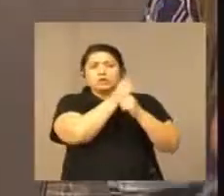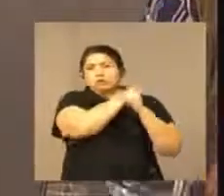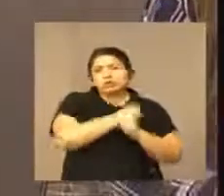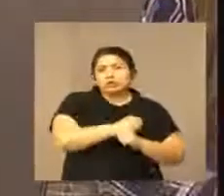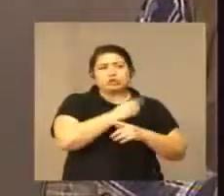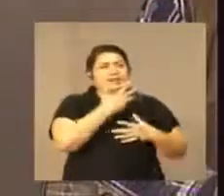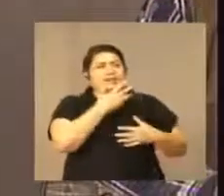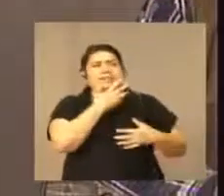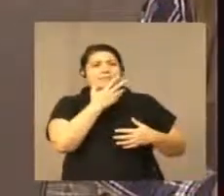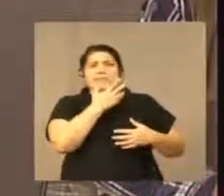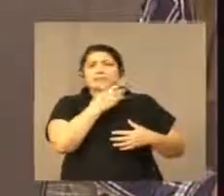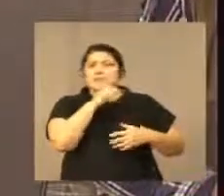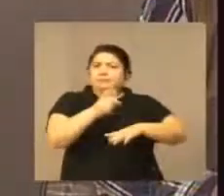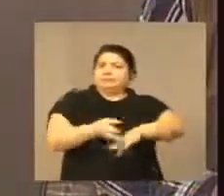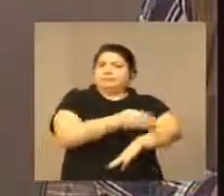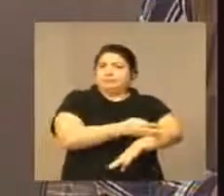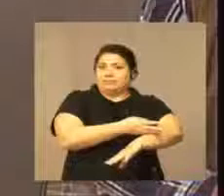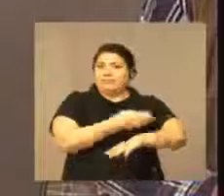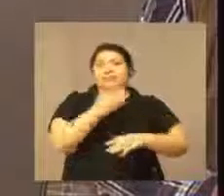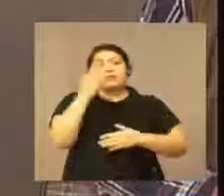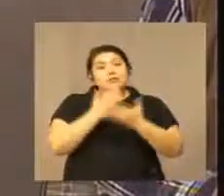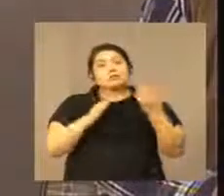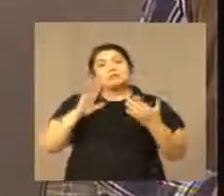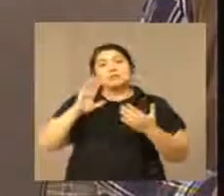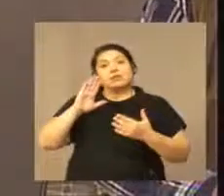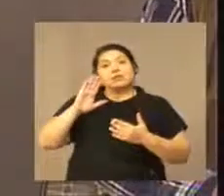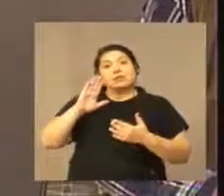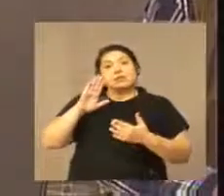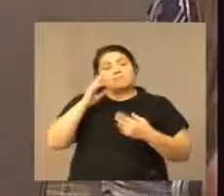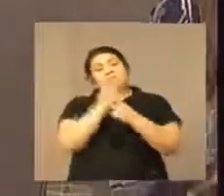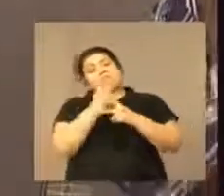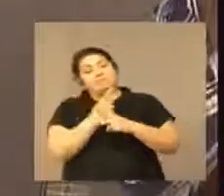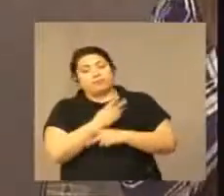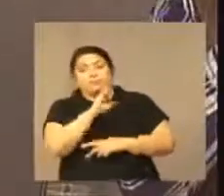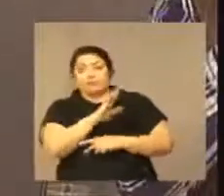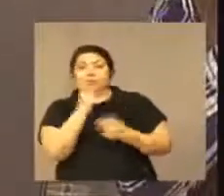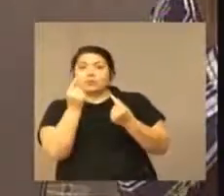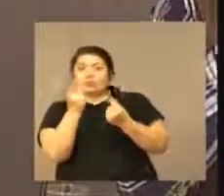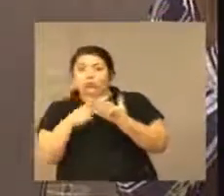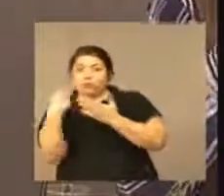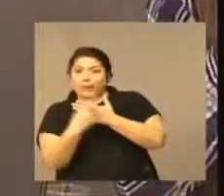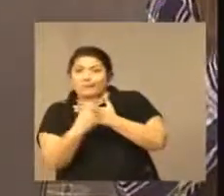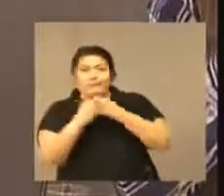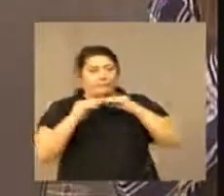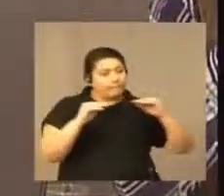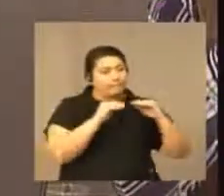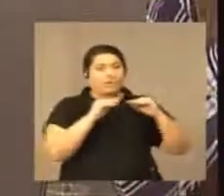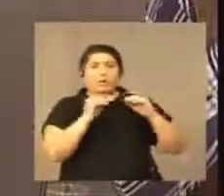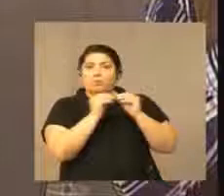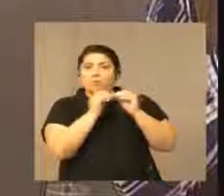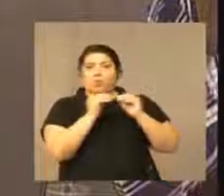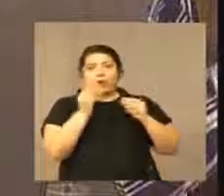she's probably going to need to look at some programming to go along with that in terms of affecting that culture change.